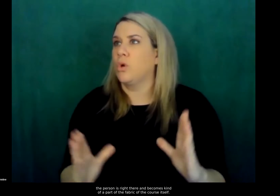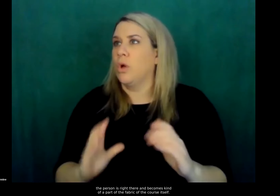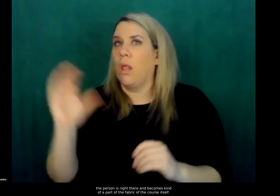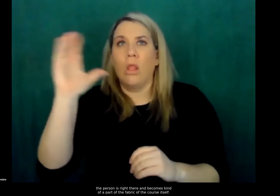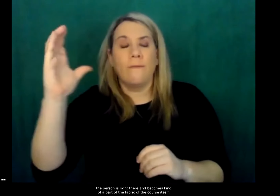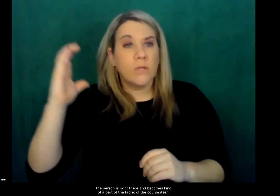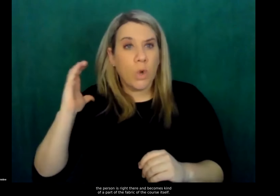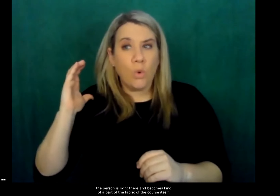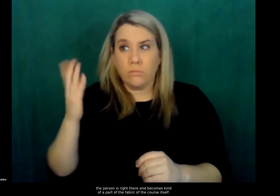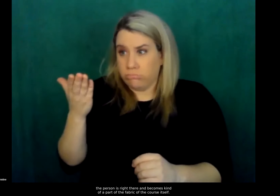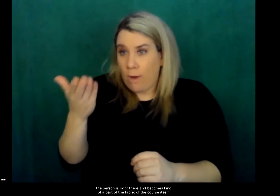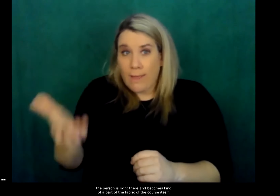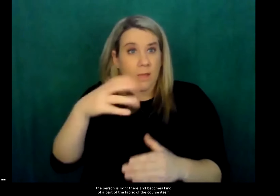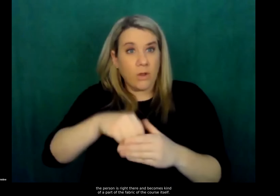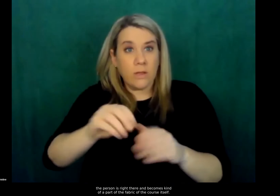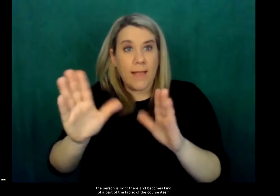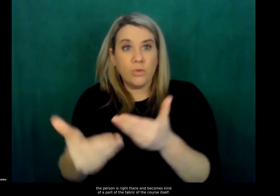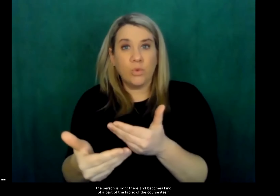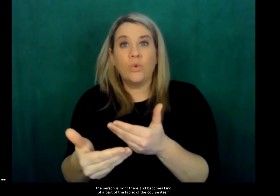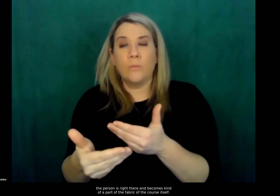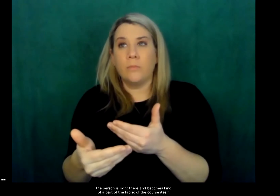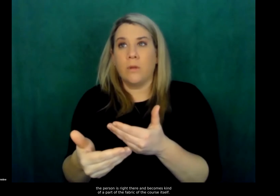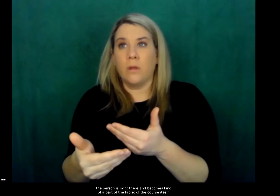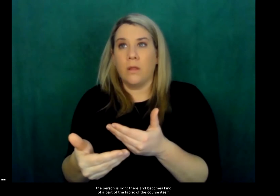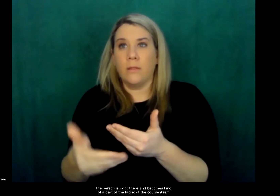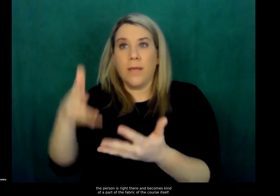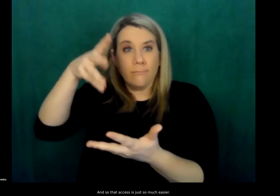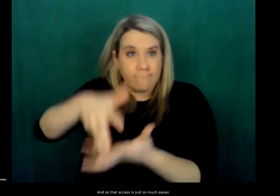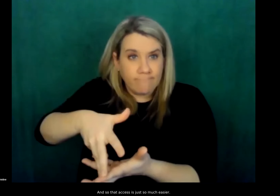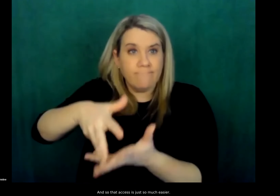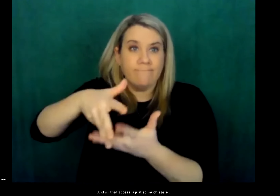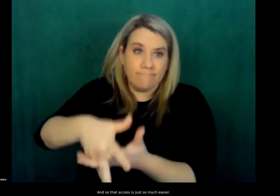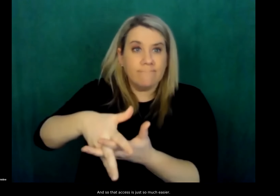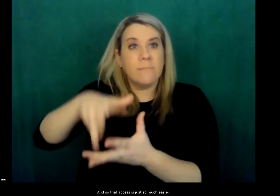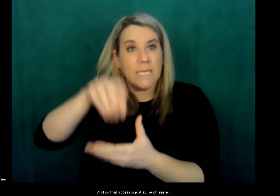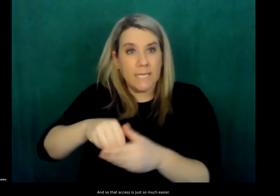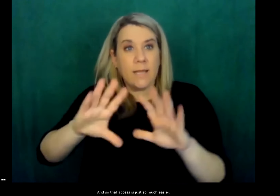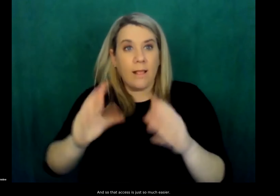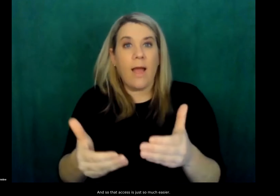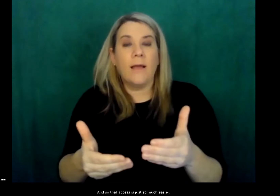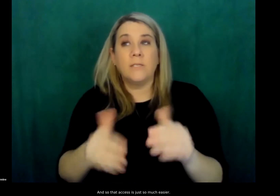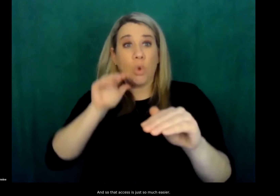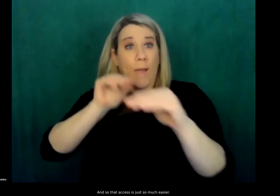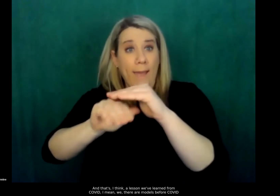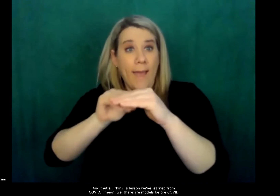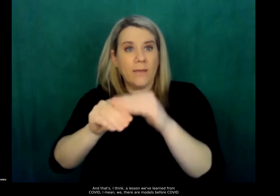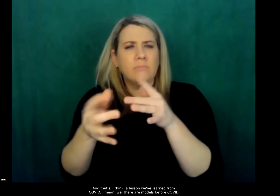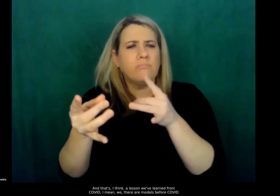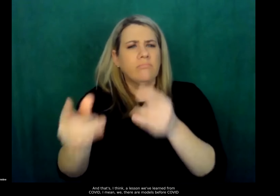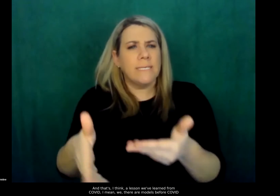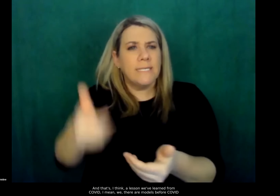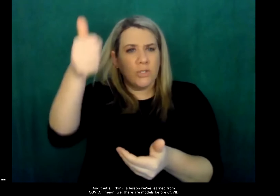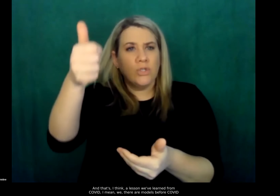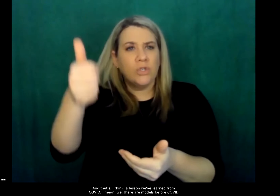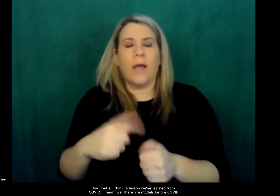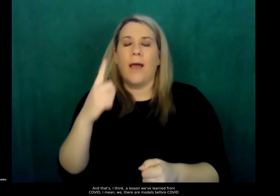The person is right there and becomes kind of a part of the fabric of the course itself. And so that access is just so much easier. And that's, I